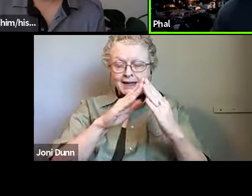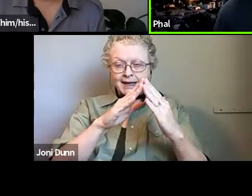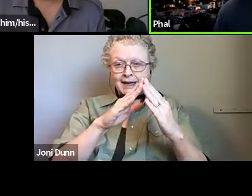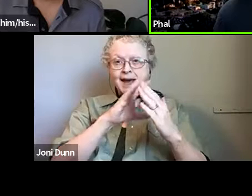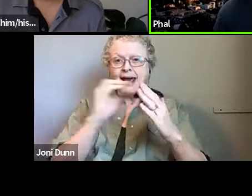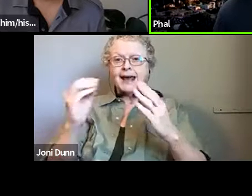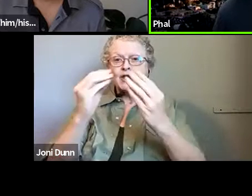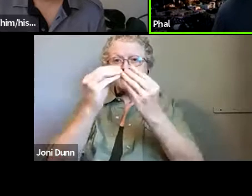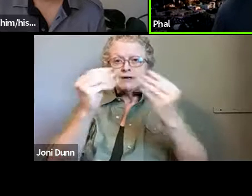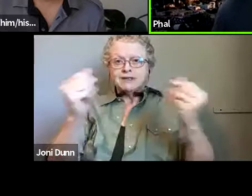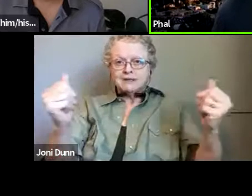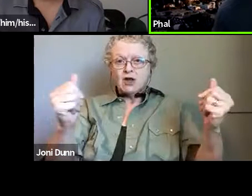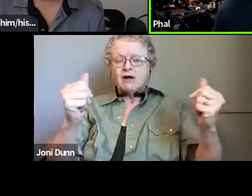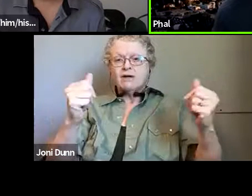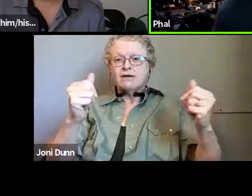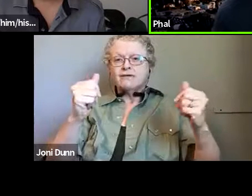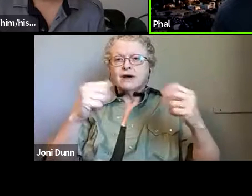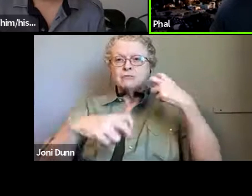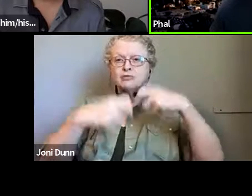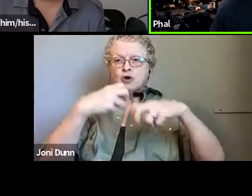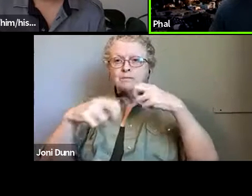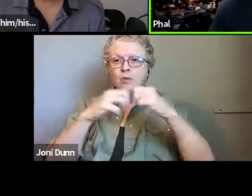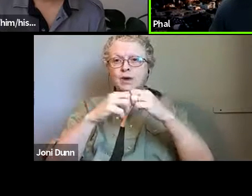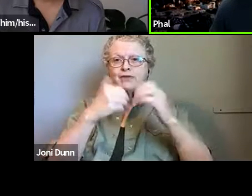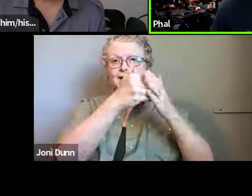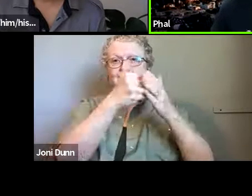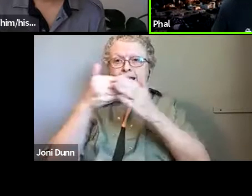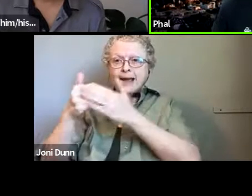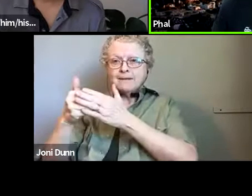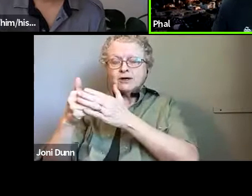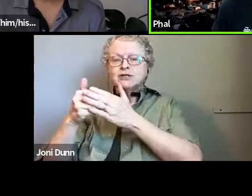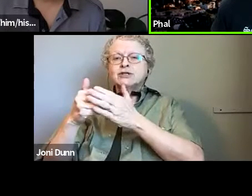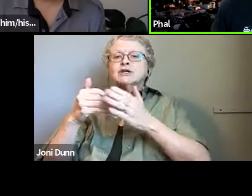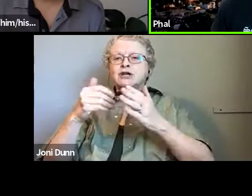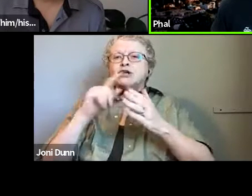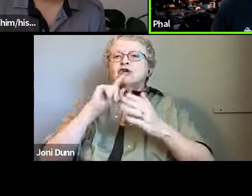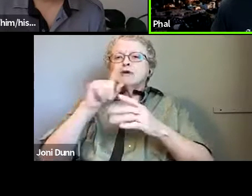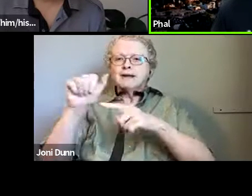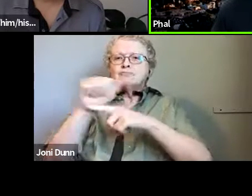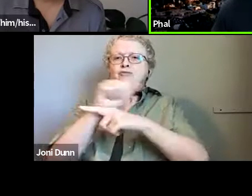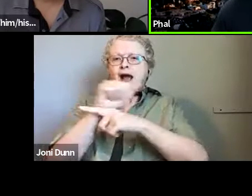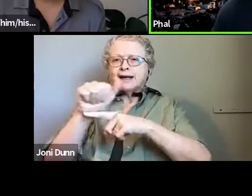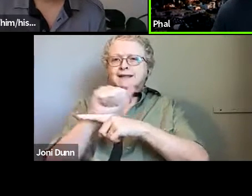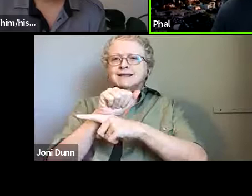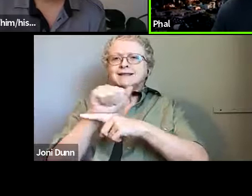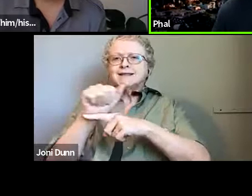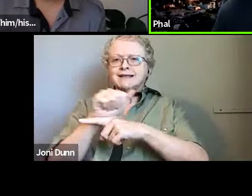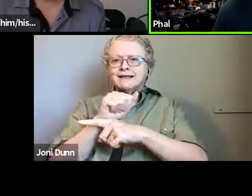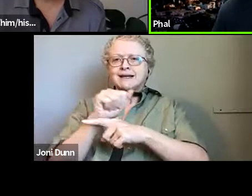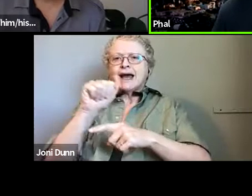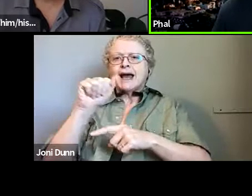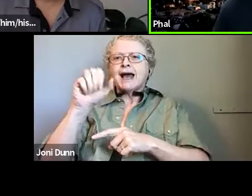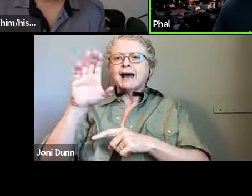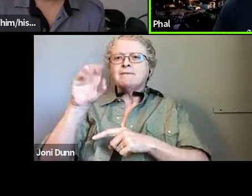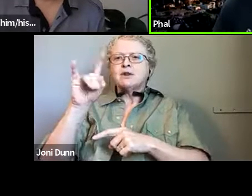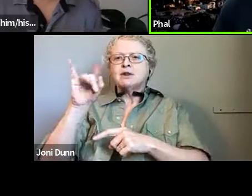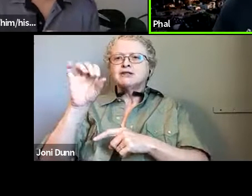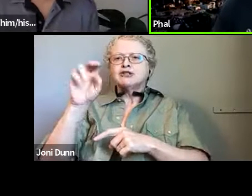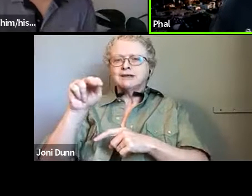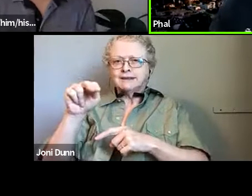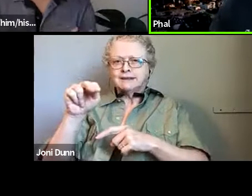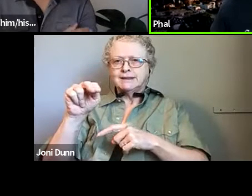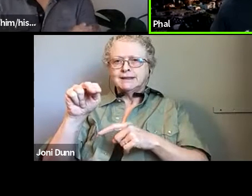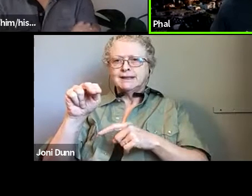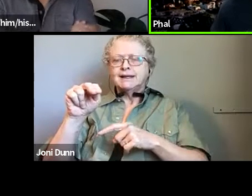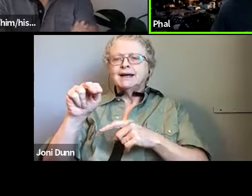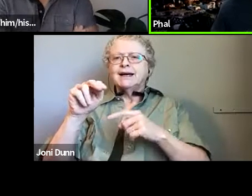between your neighbors, you are practicing an alternative to policing. You are practicing abolition in that sense, in a way of that, right?